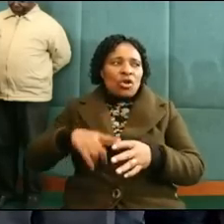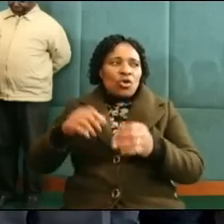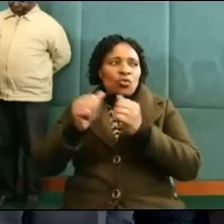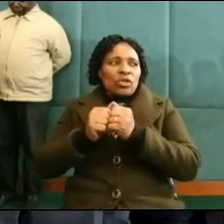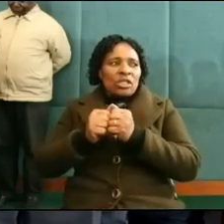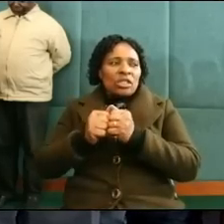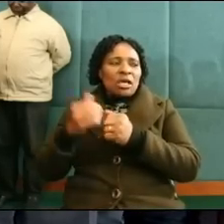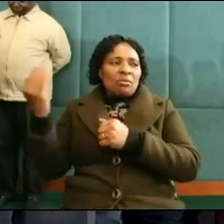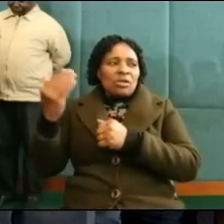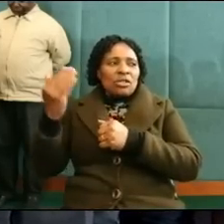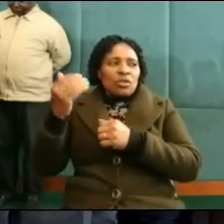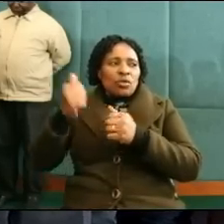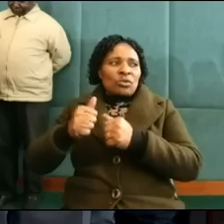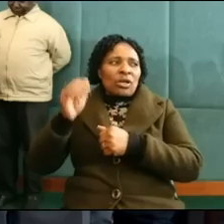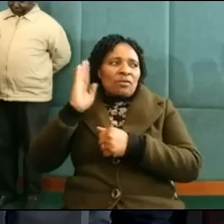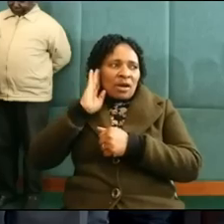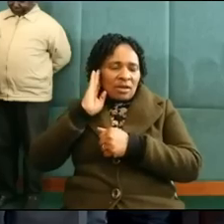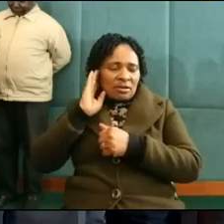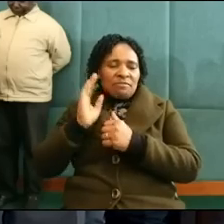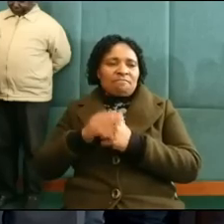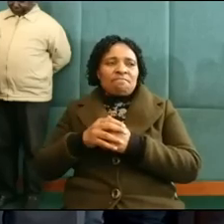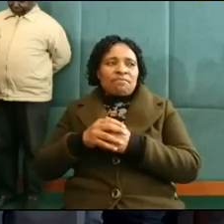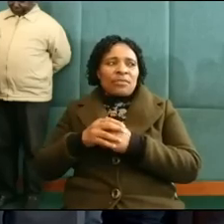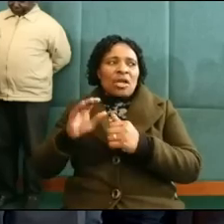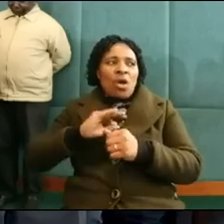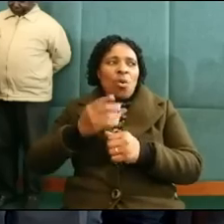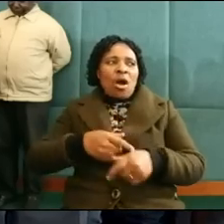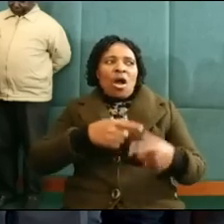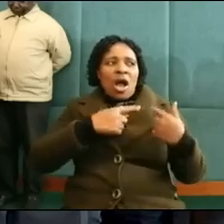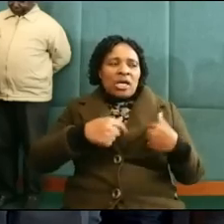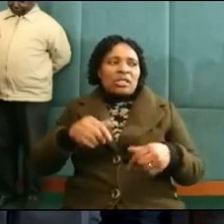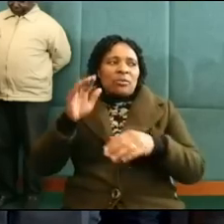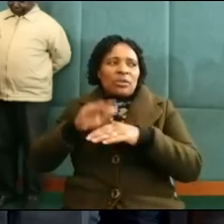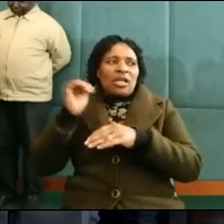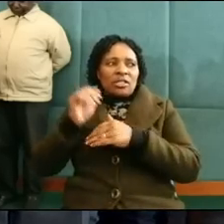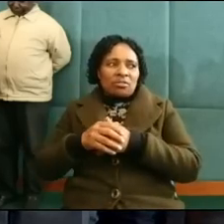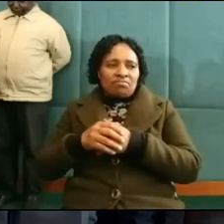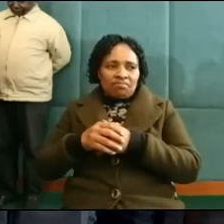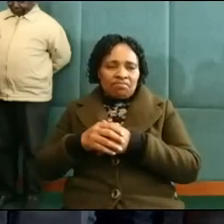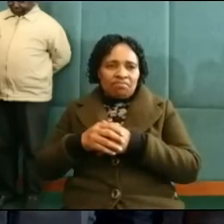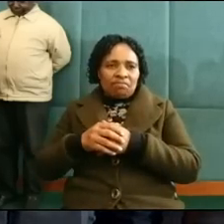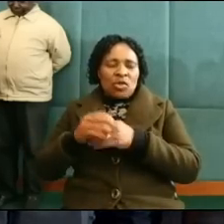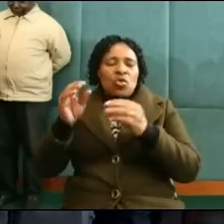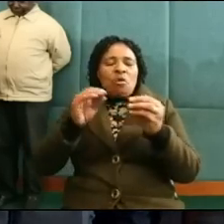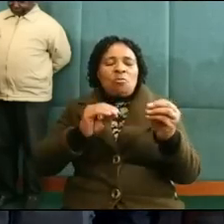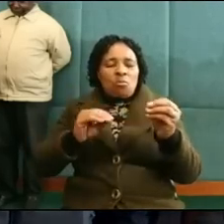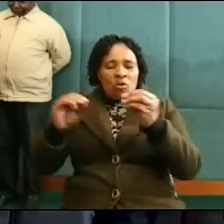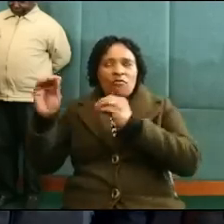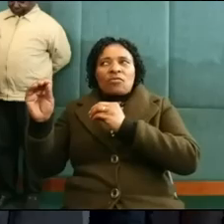has been heard, our hearts have been touched, and you have